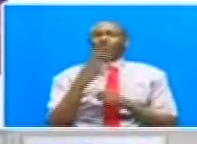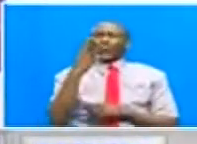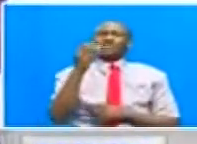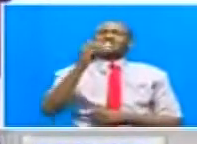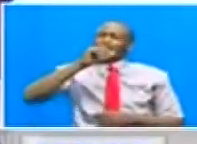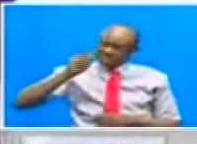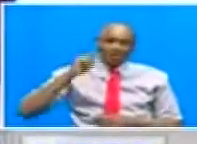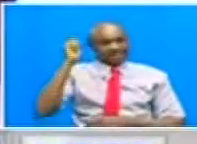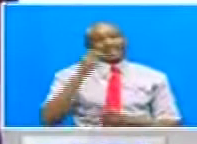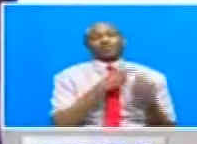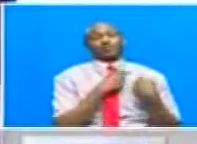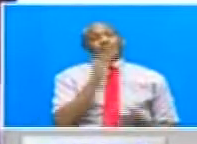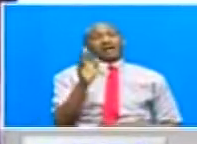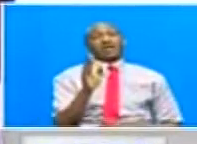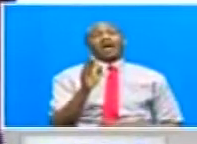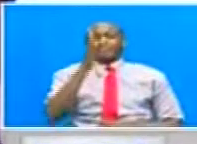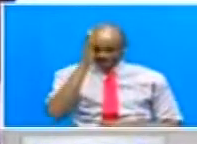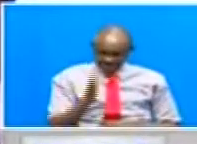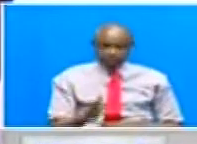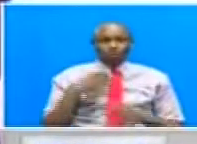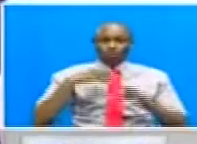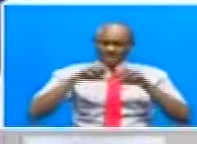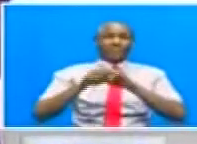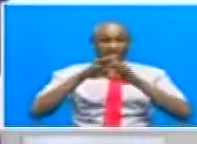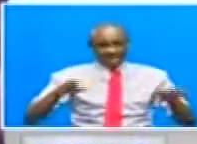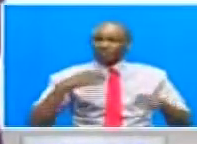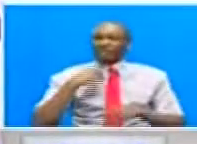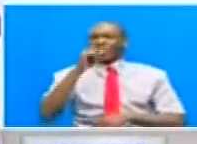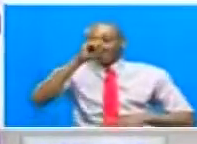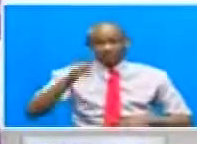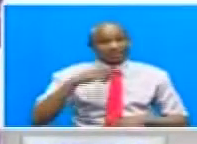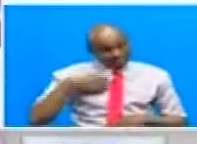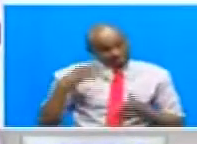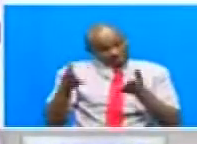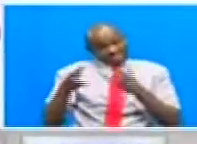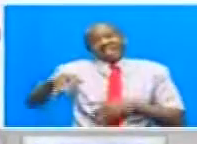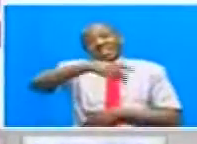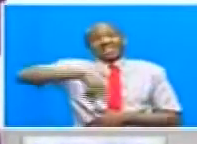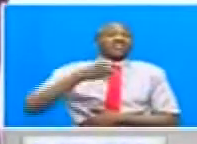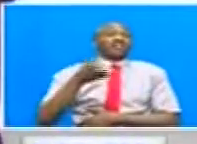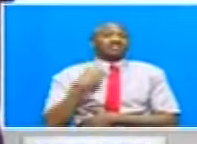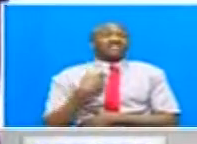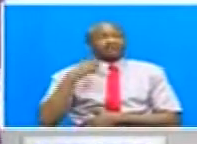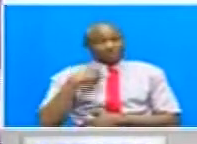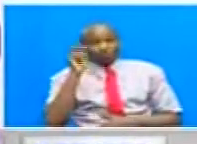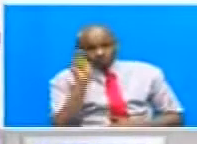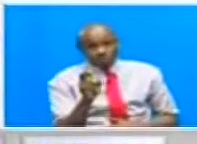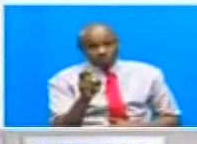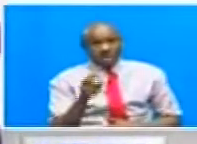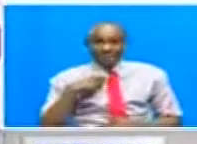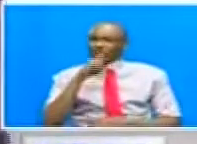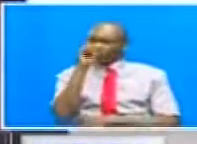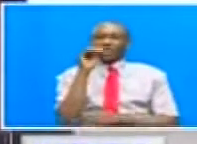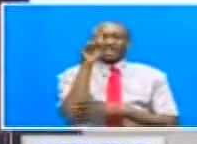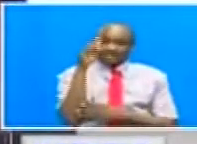Kenyans. Mm-hmm. For every land grab, there is probably at least 1,000 people living around that school mm-hmm. who saw that. I mean, this is the question that I